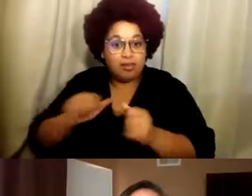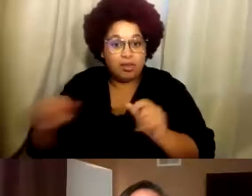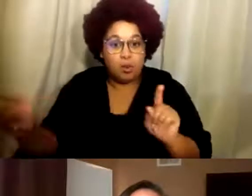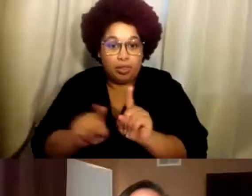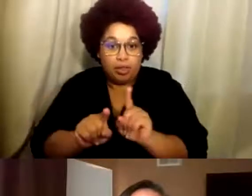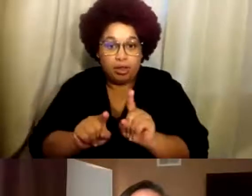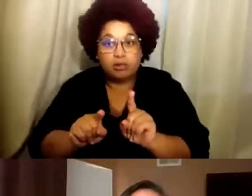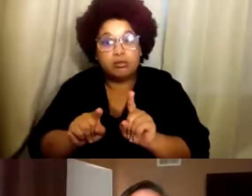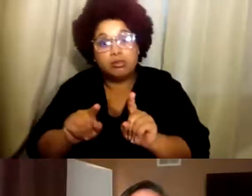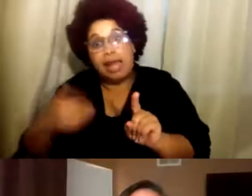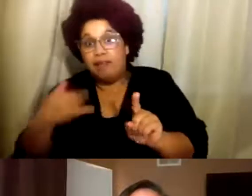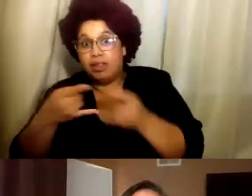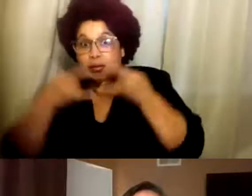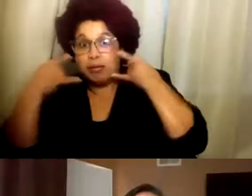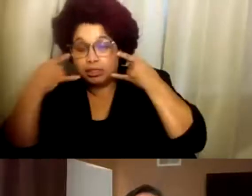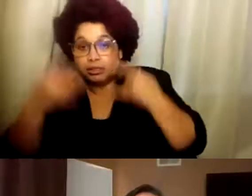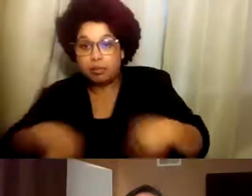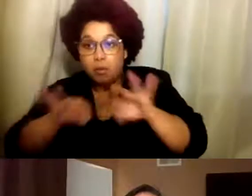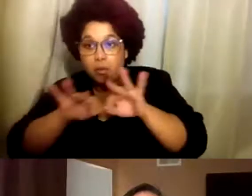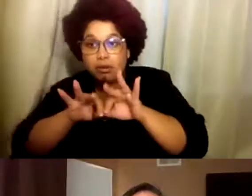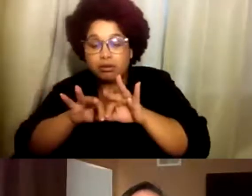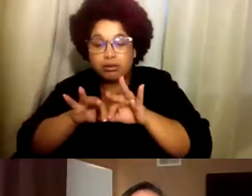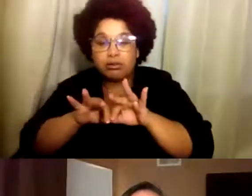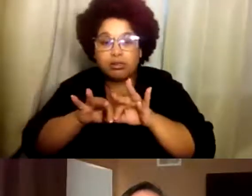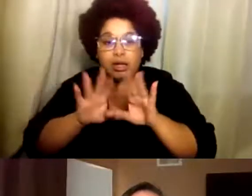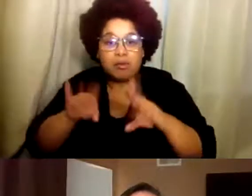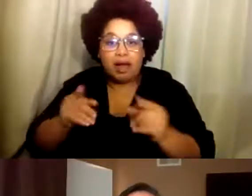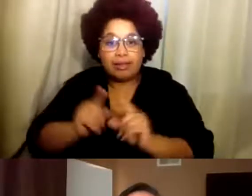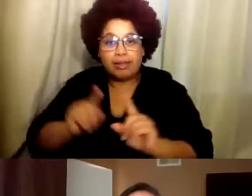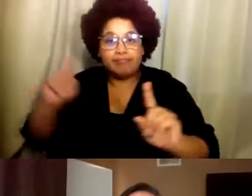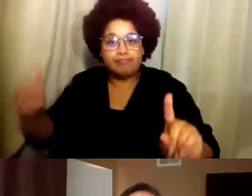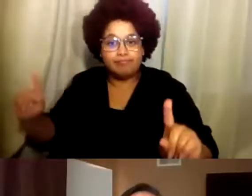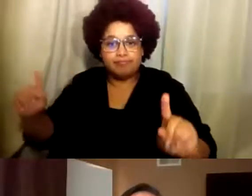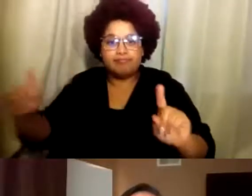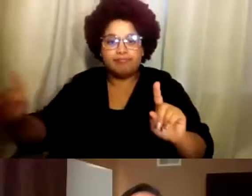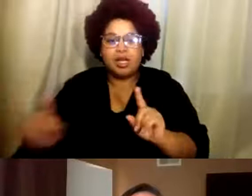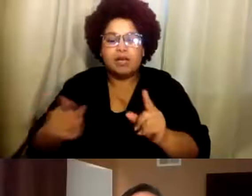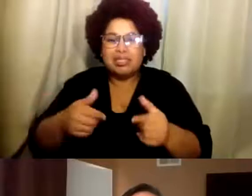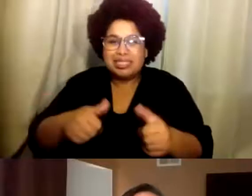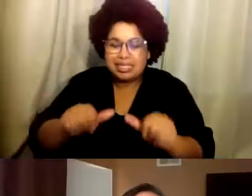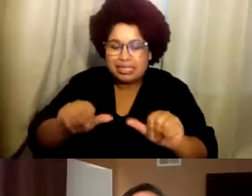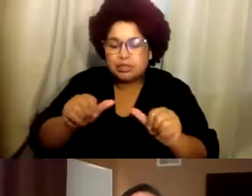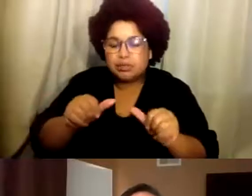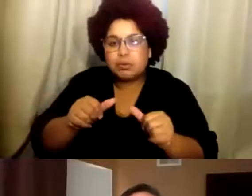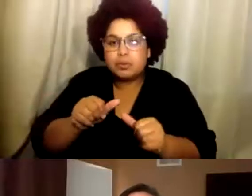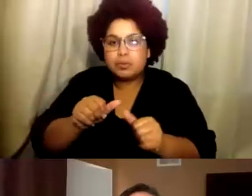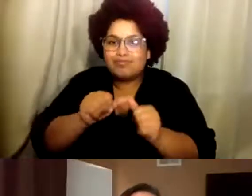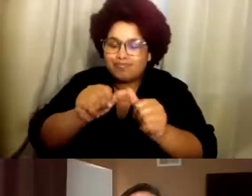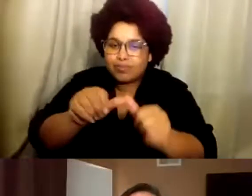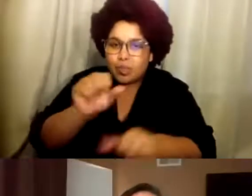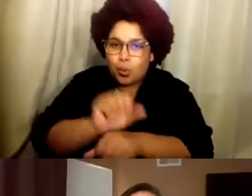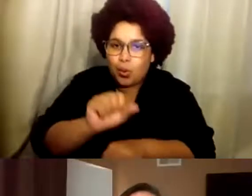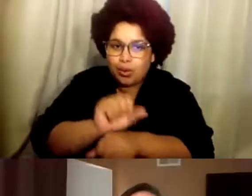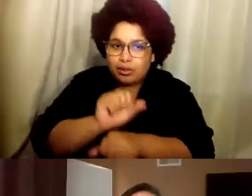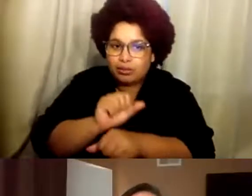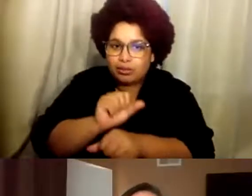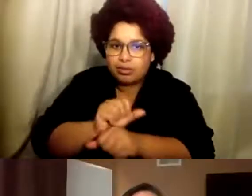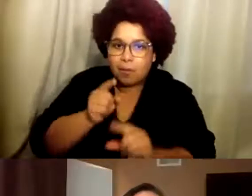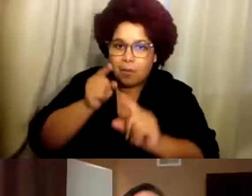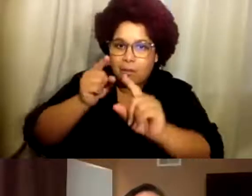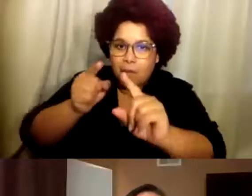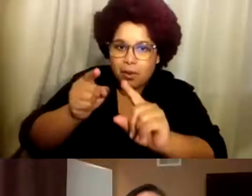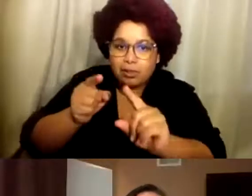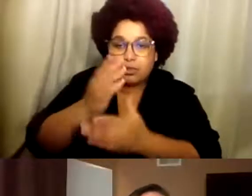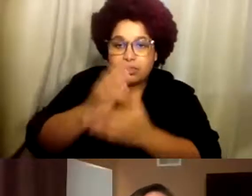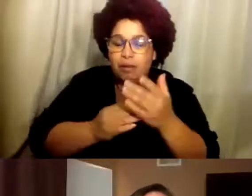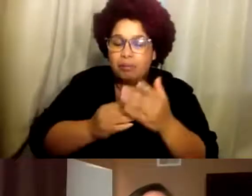surely wearing their masks, and they're providing the safety distance, and we continue to work on that. There's just some people that won't tolerate it, but we